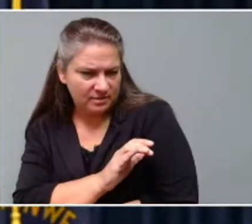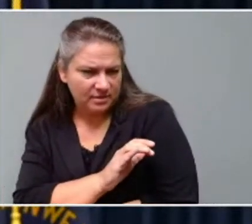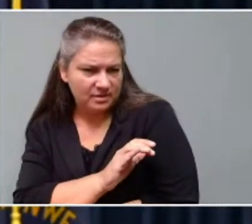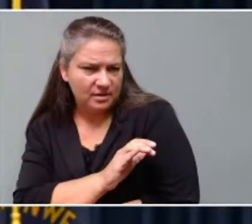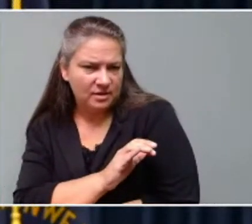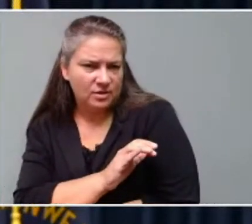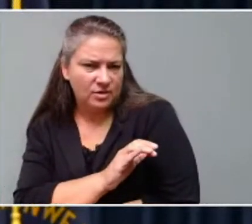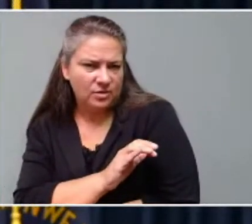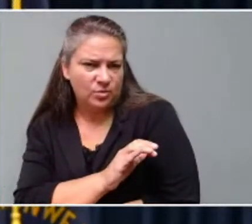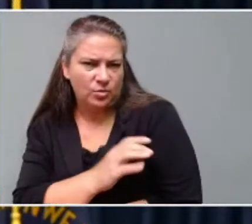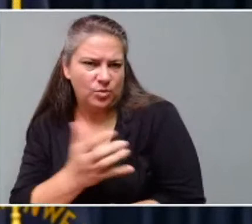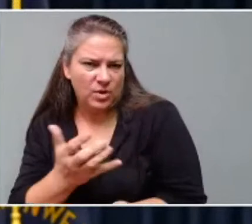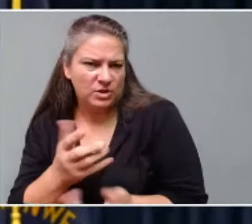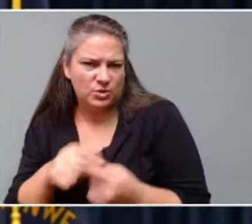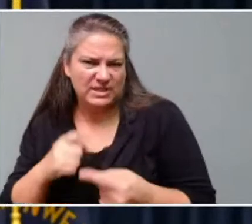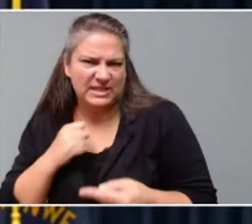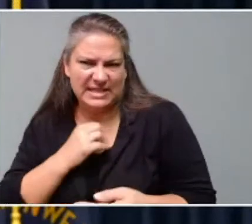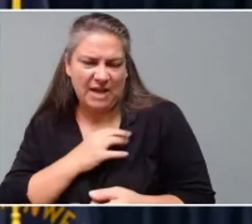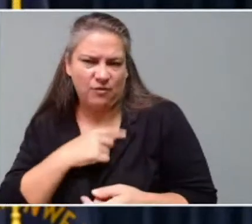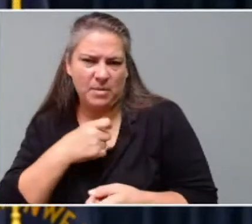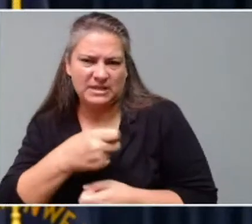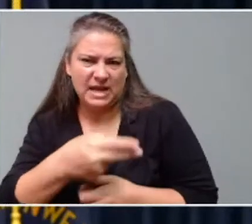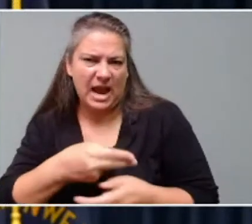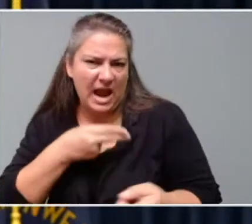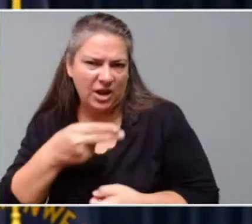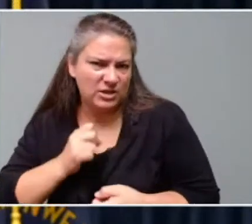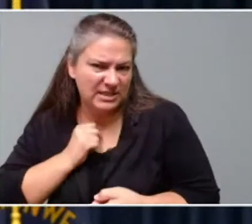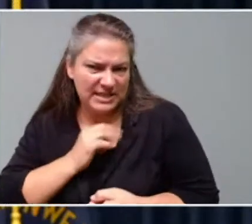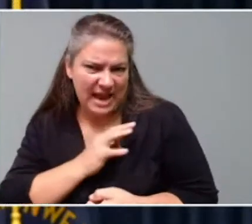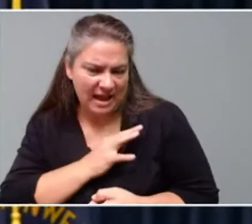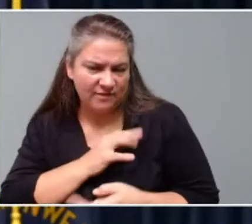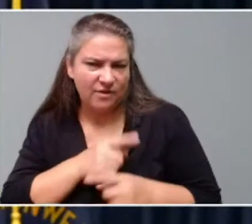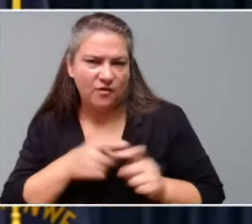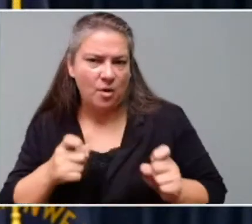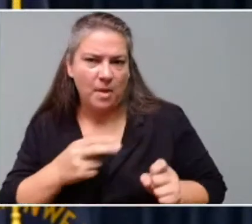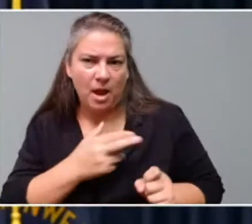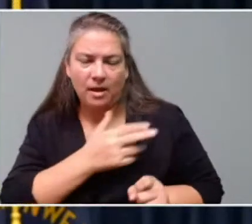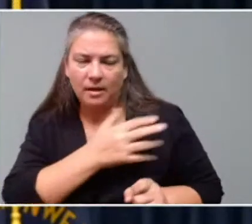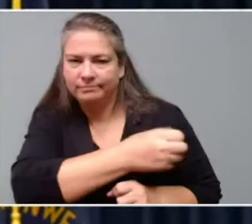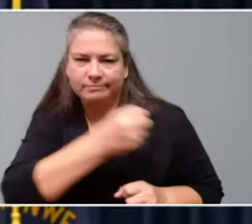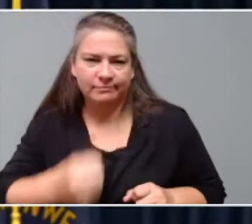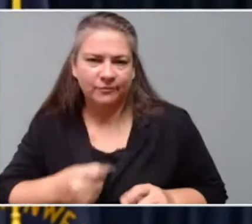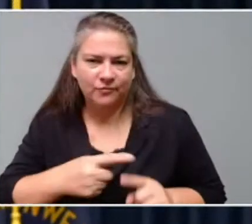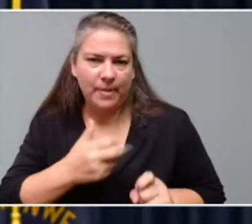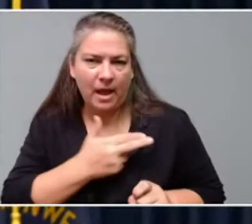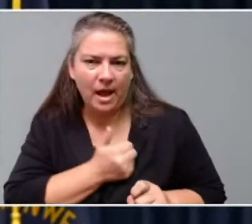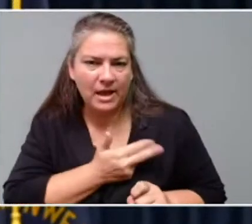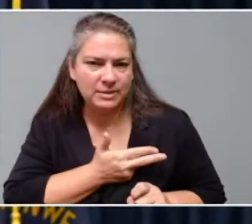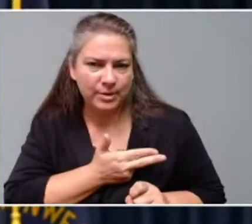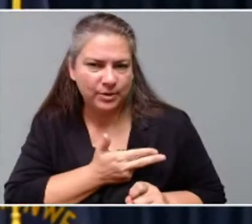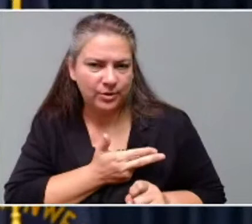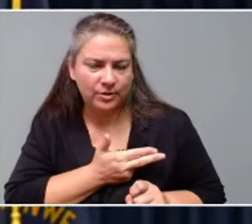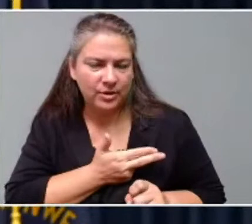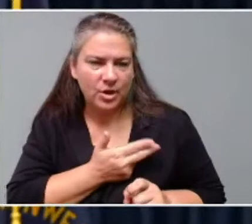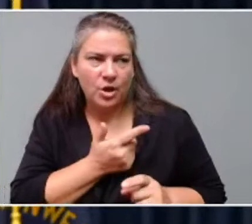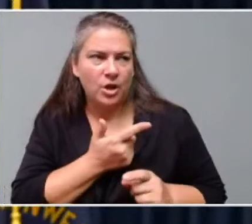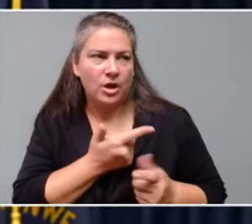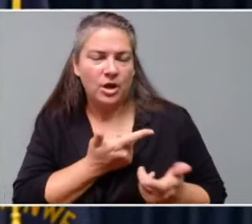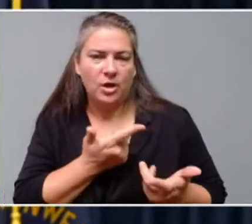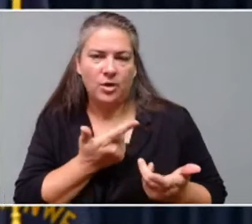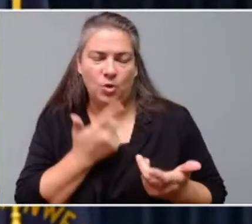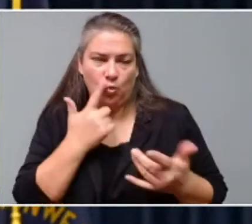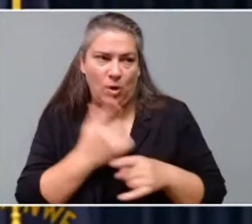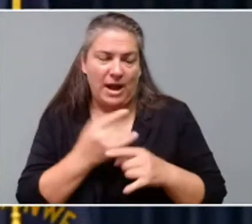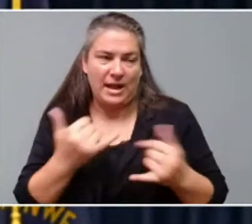it? We'd have to hire staff away from hospitals or centers already doing this at a time when 60 out of